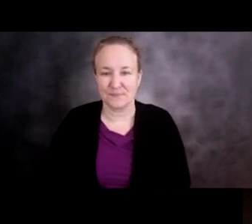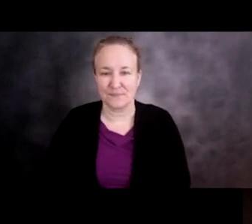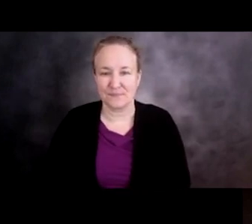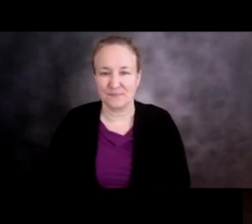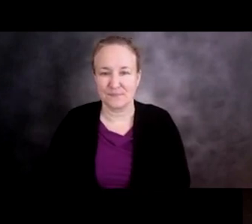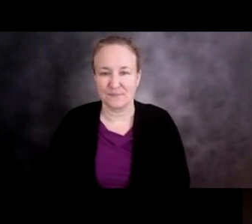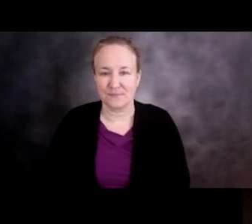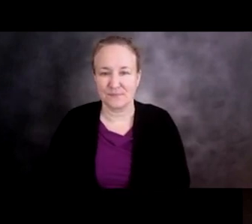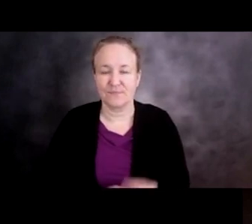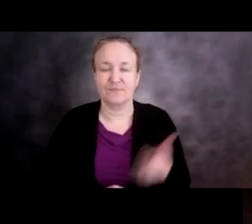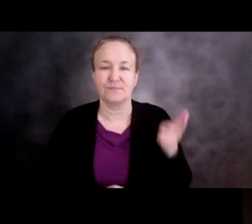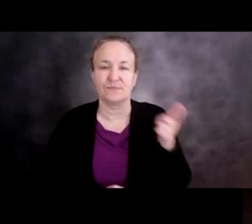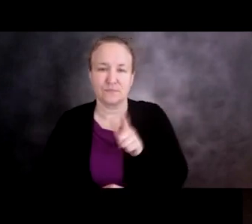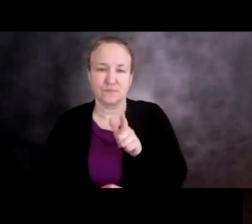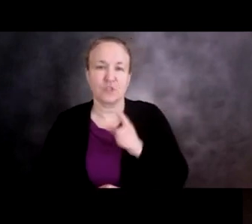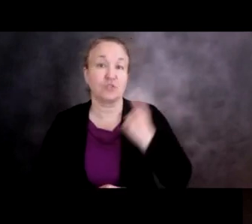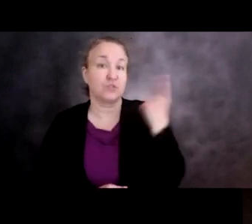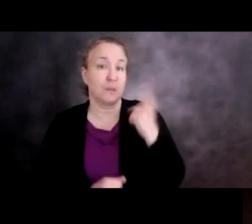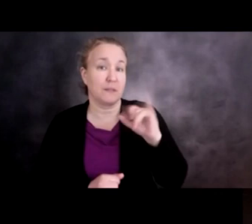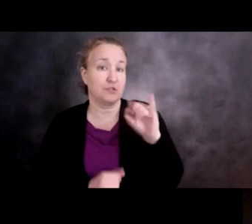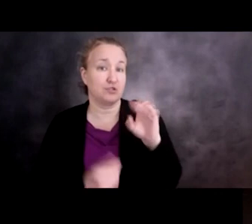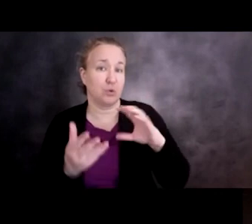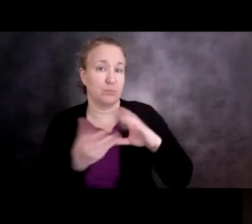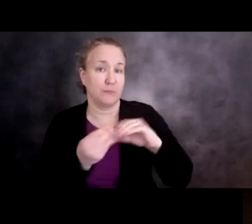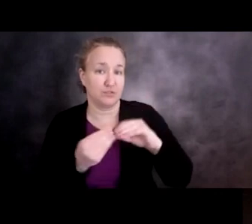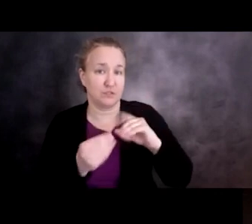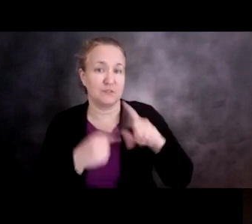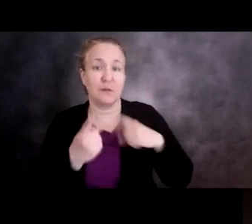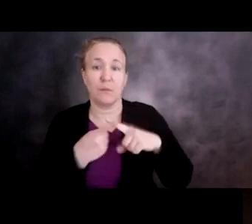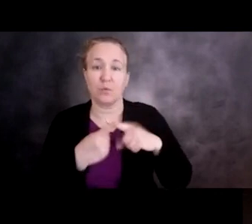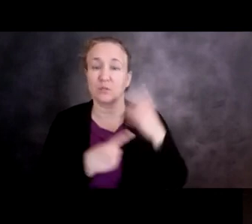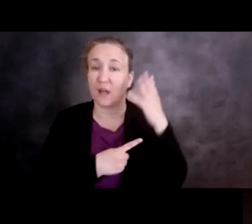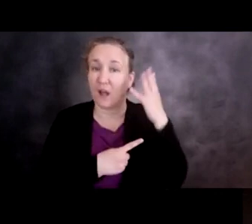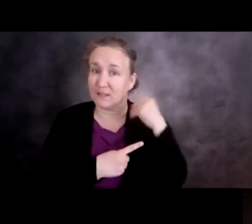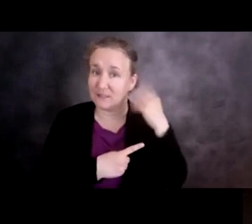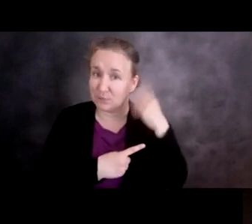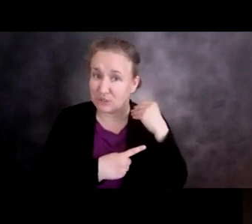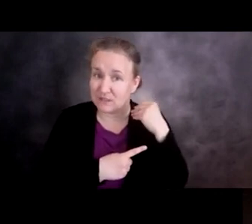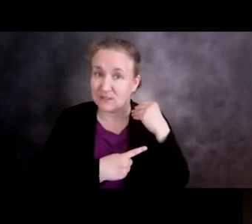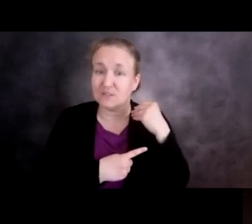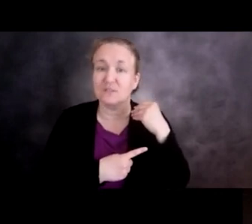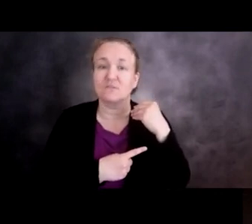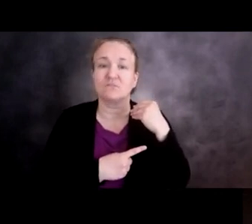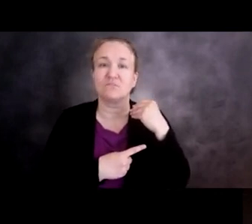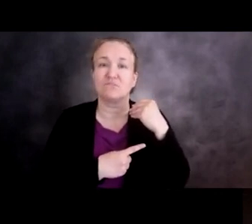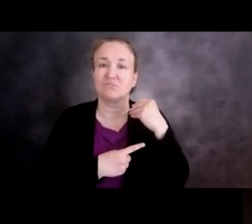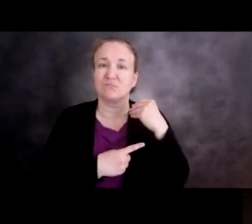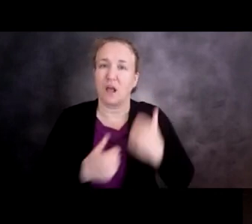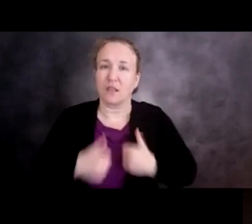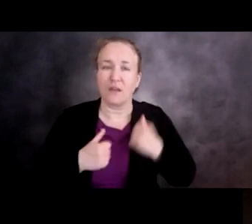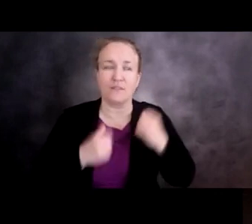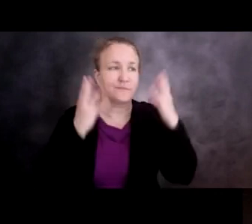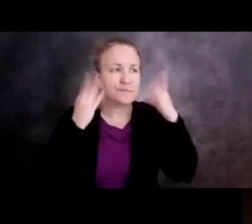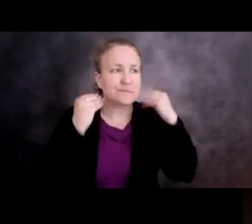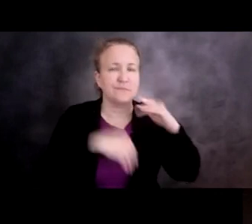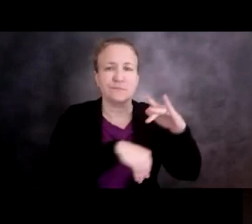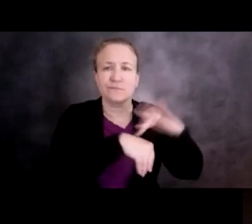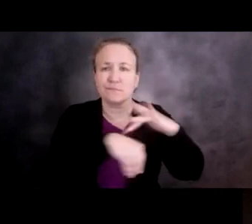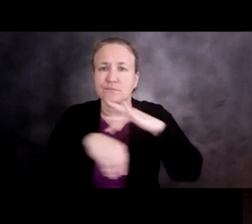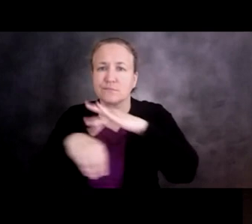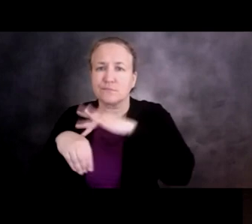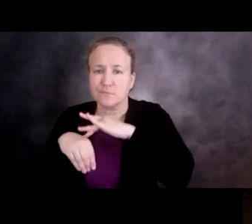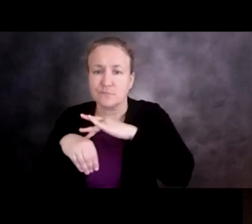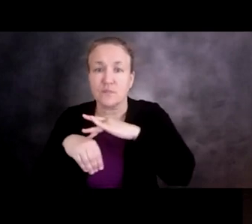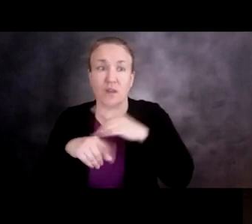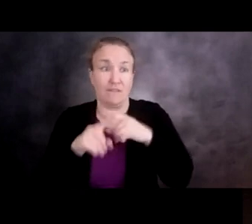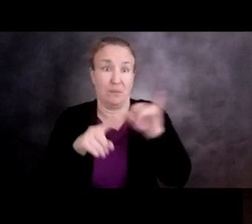So something that Joe had said about experiences, things that you go through in life, I take